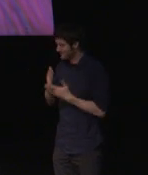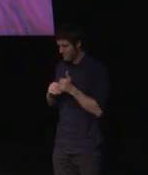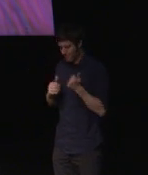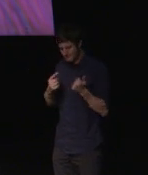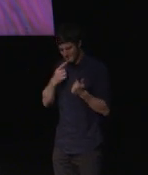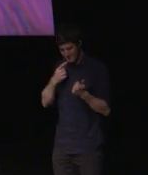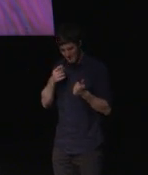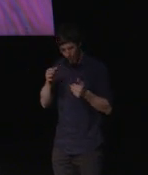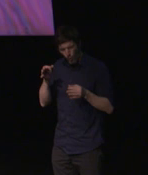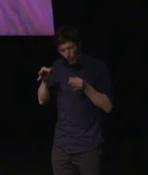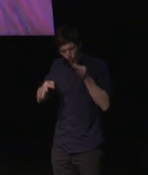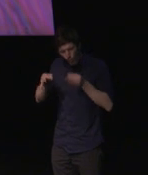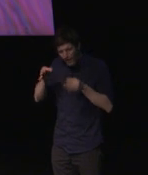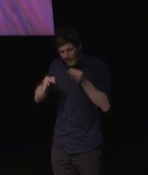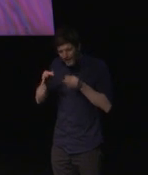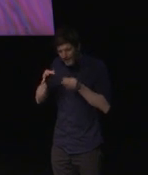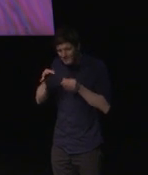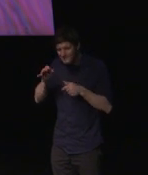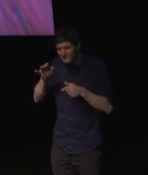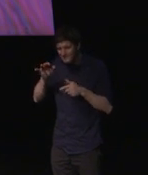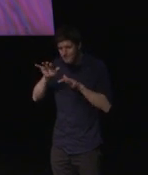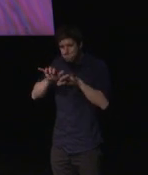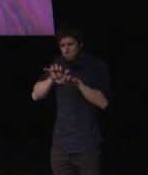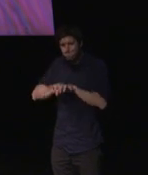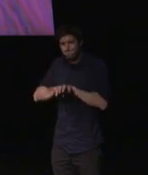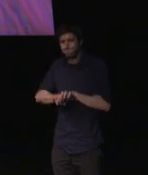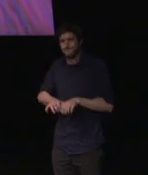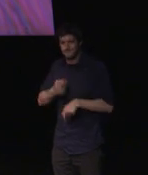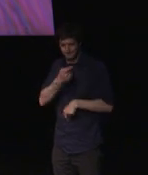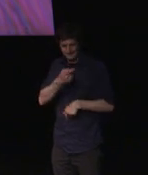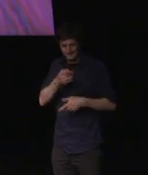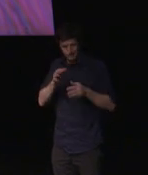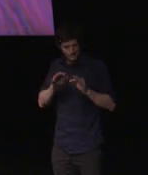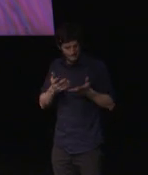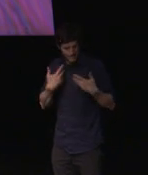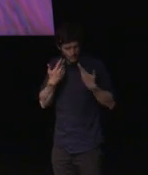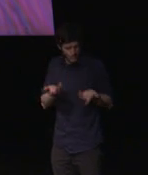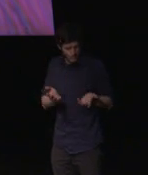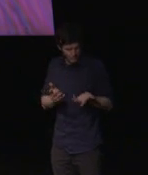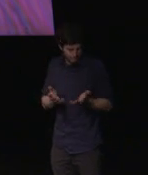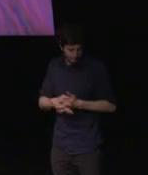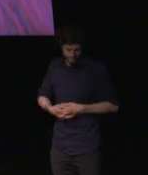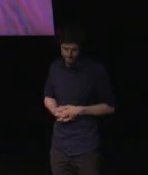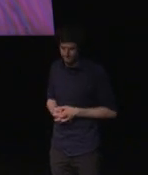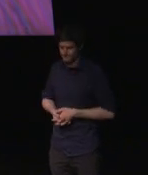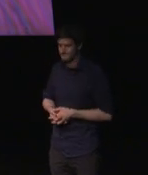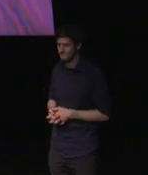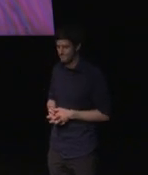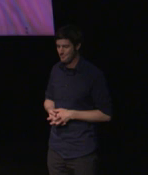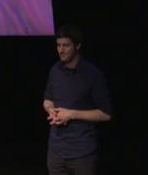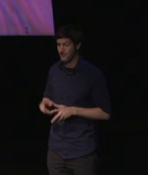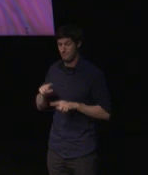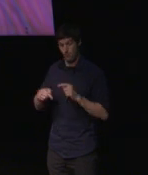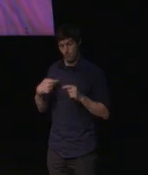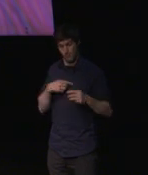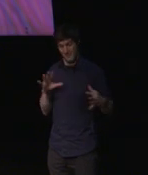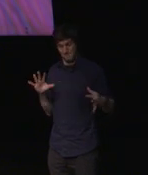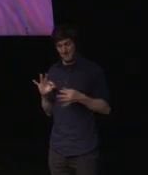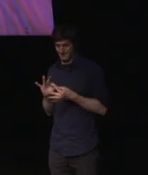like courtroom stenographers. I think that's another thing that it could be used for. Either way, we plugged it in, works